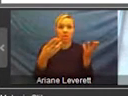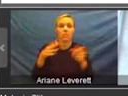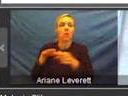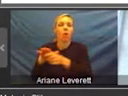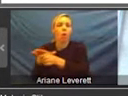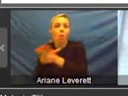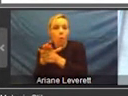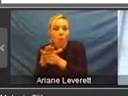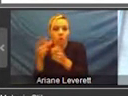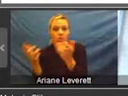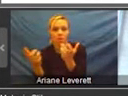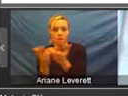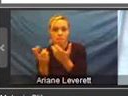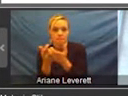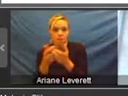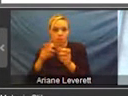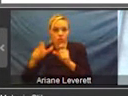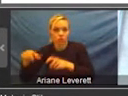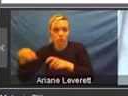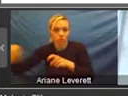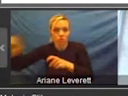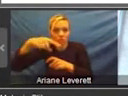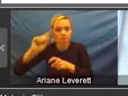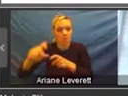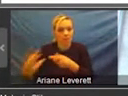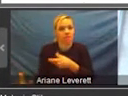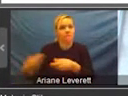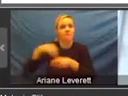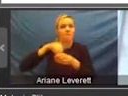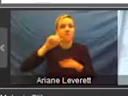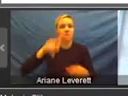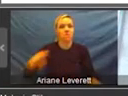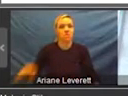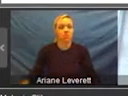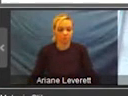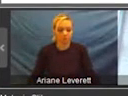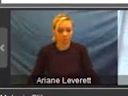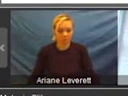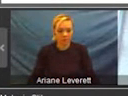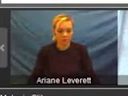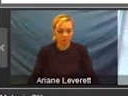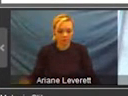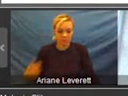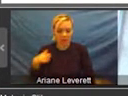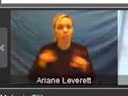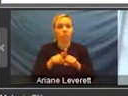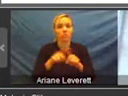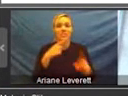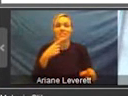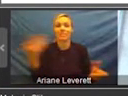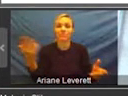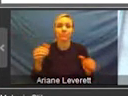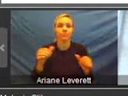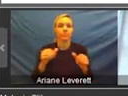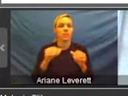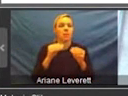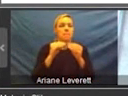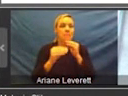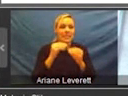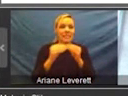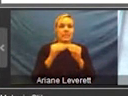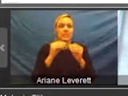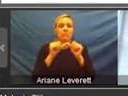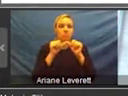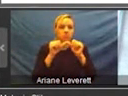be involved at all levels. Also, as I mentioned before, the question of maintenance and sustainability